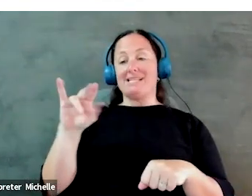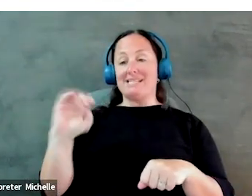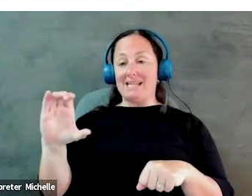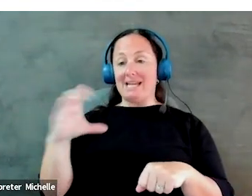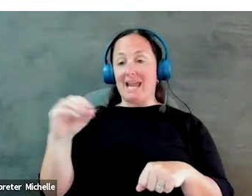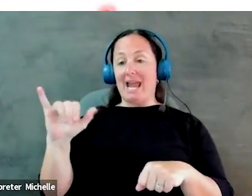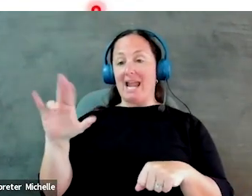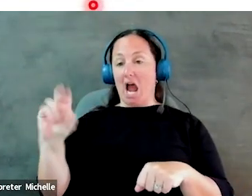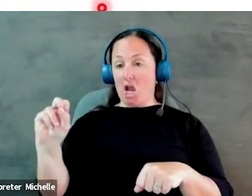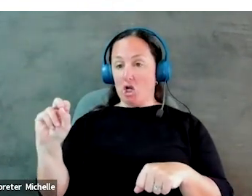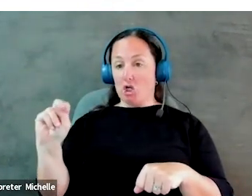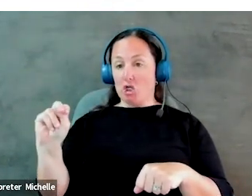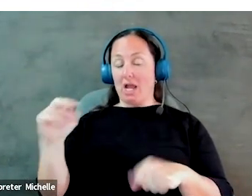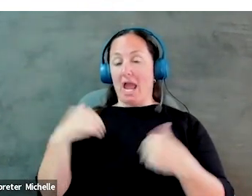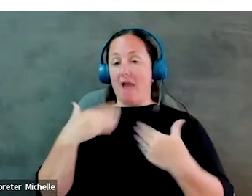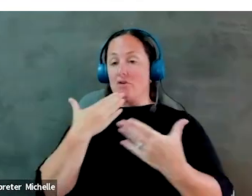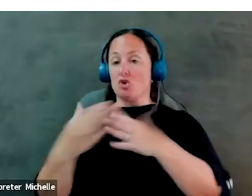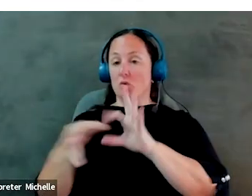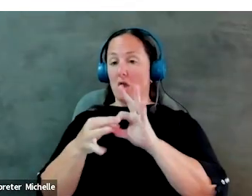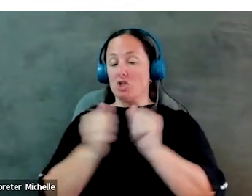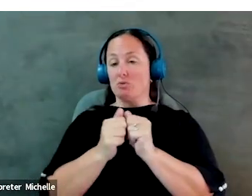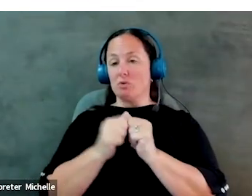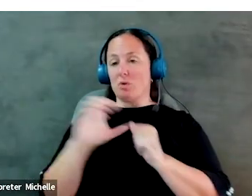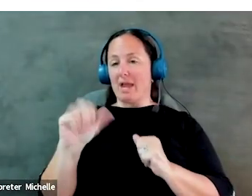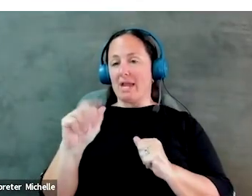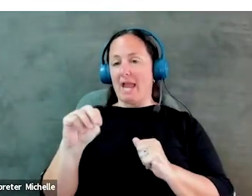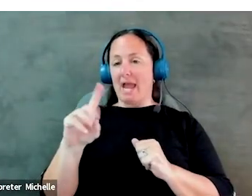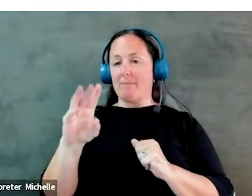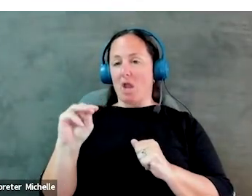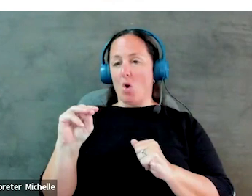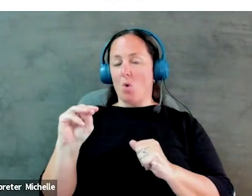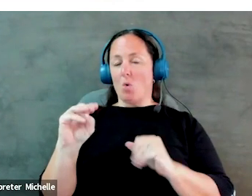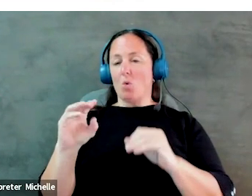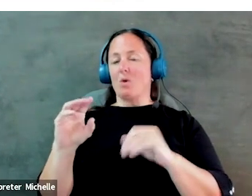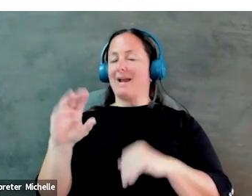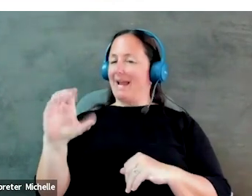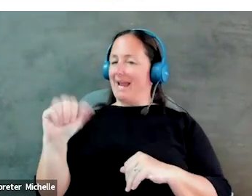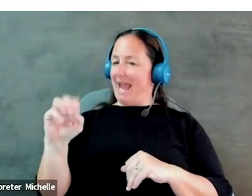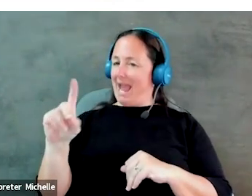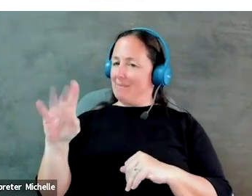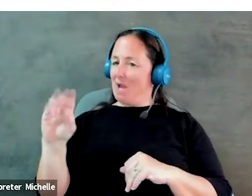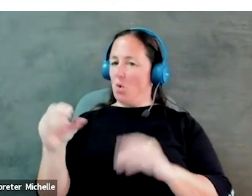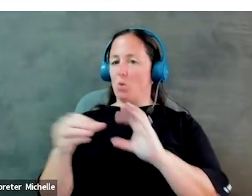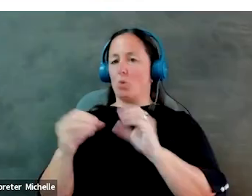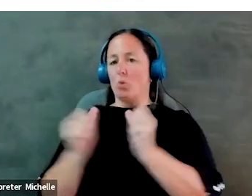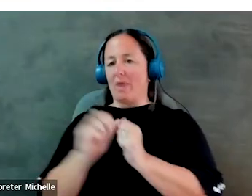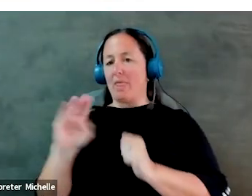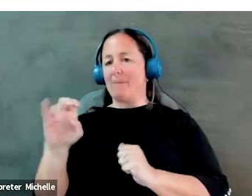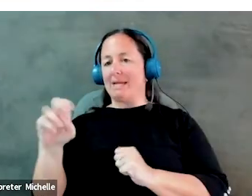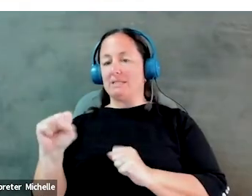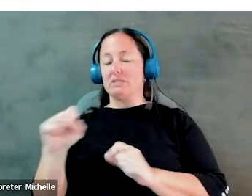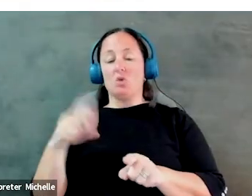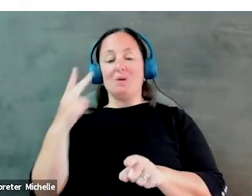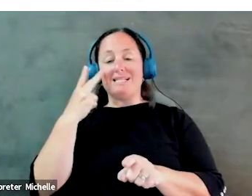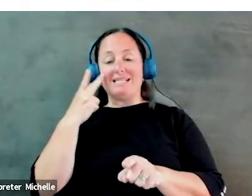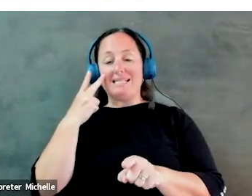and iron also have a good relationship with the amount of cadmium absorbed by the beans. So we see here